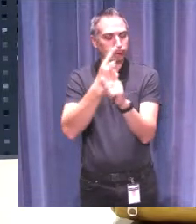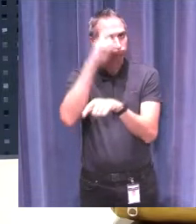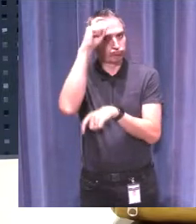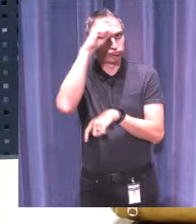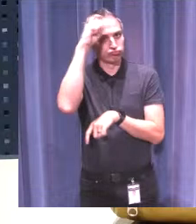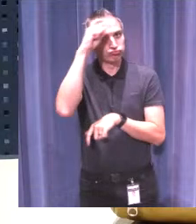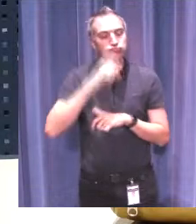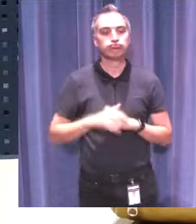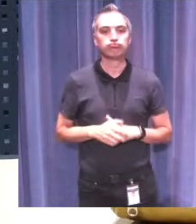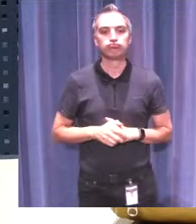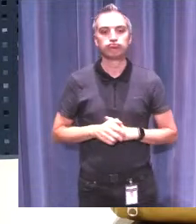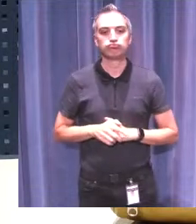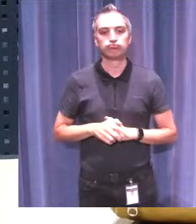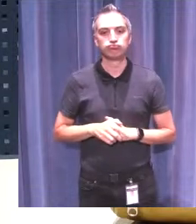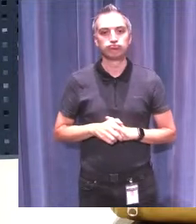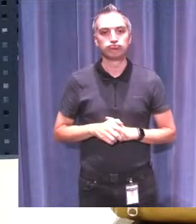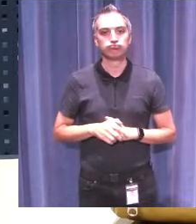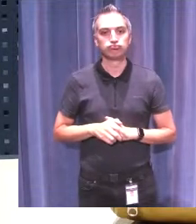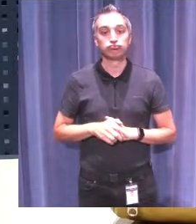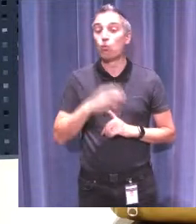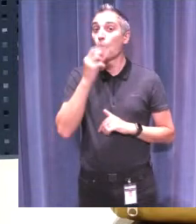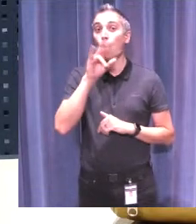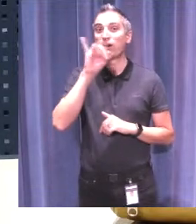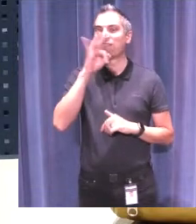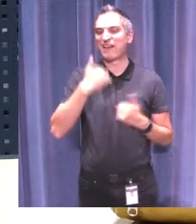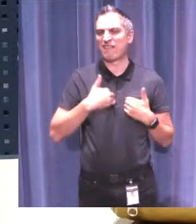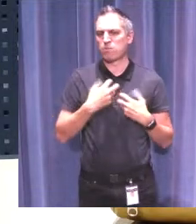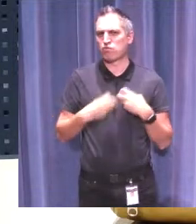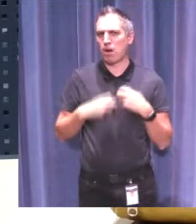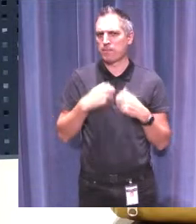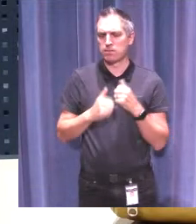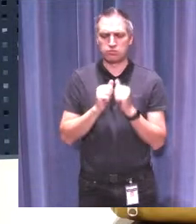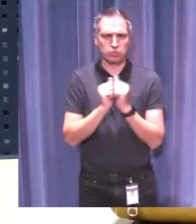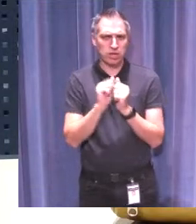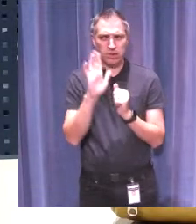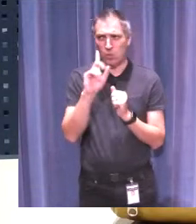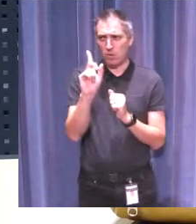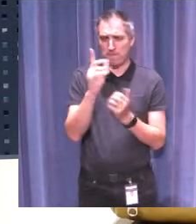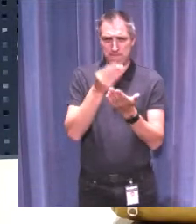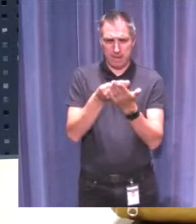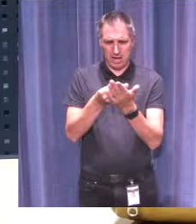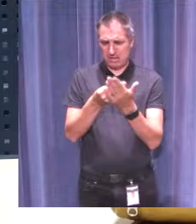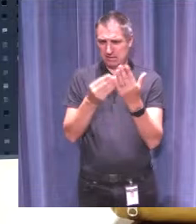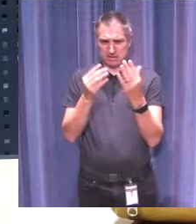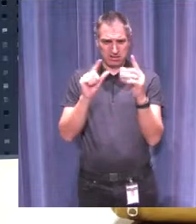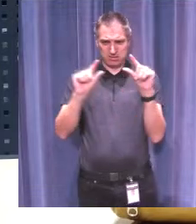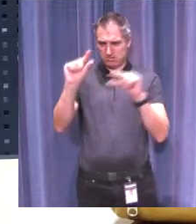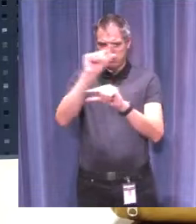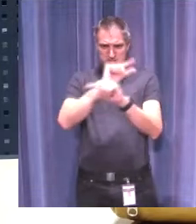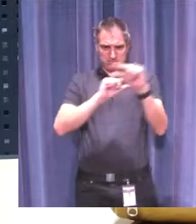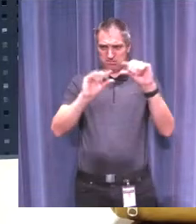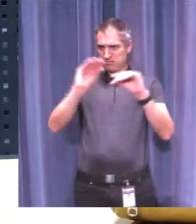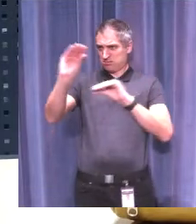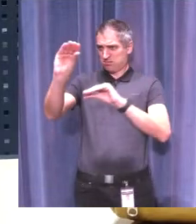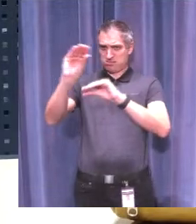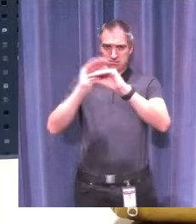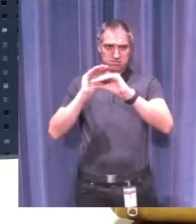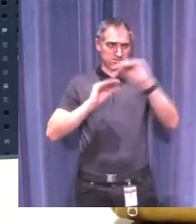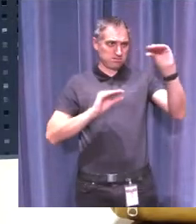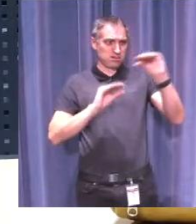or there's an issue with where it's allocated, how much, and what you need to do with